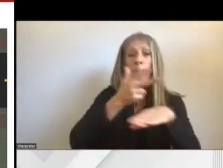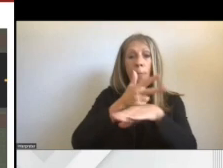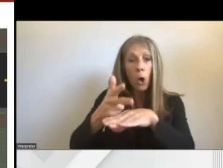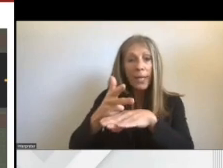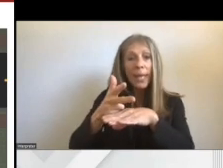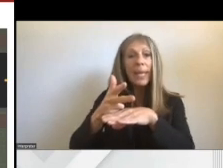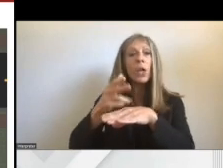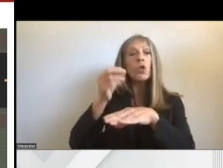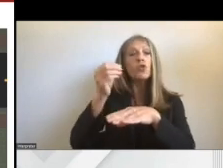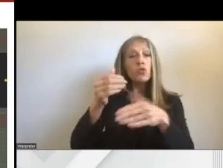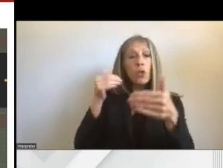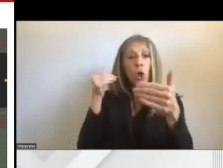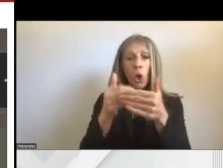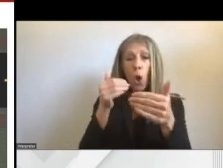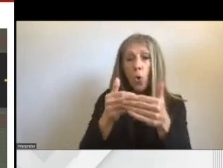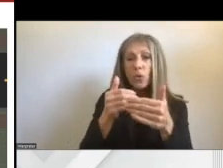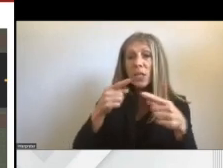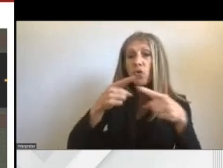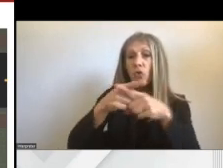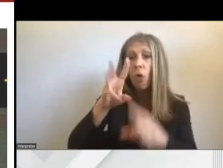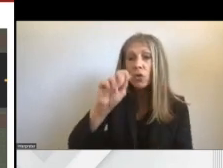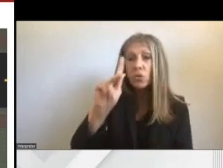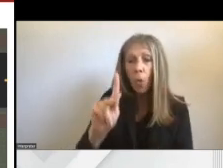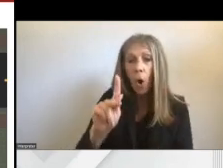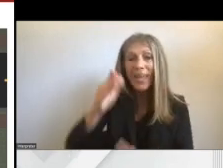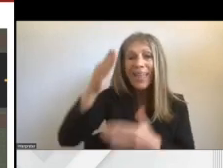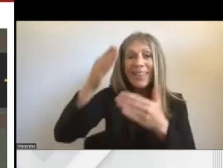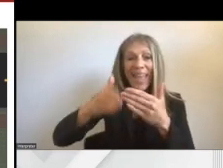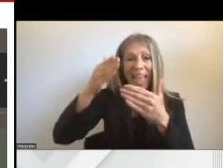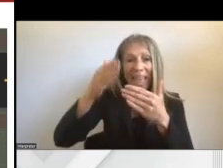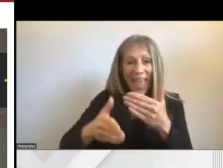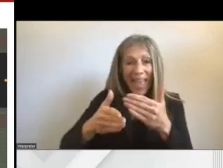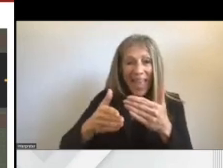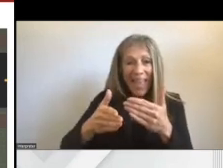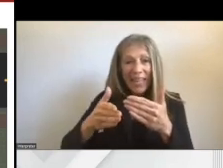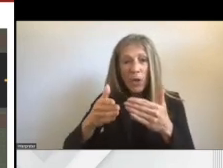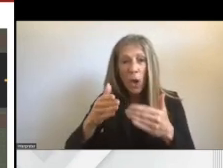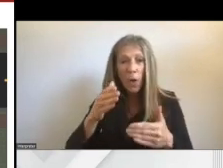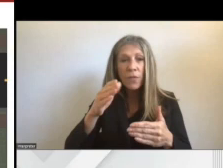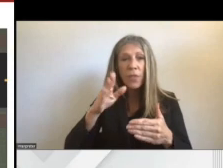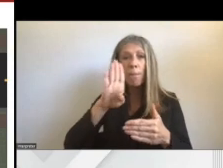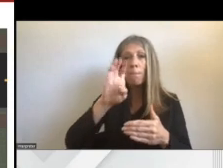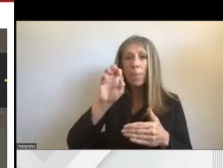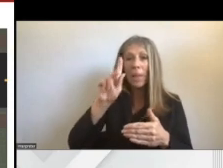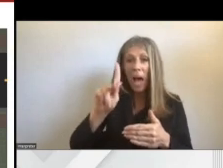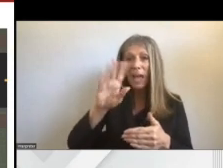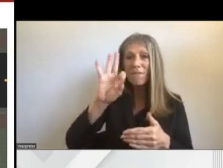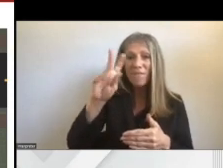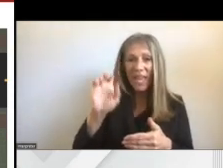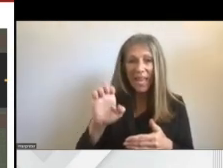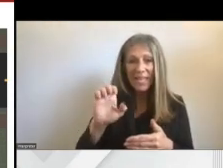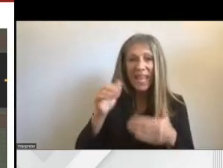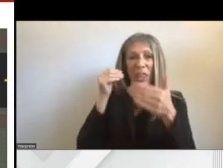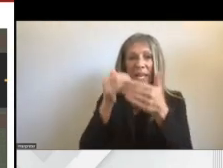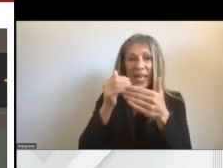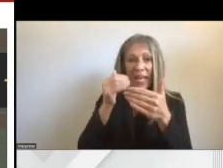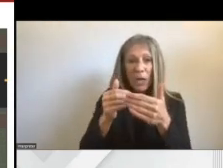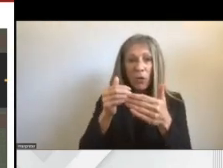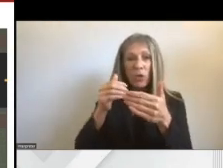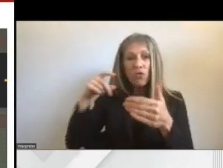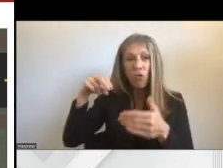nearest crosswalk at the end of the block face or the nearest mid-block crossing is not required to